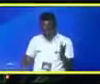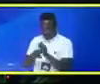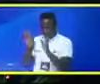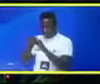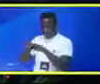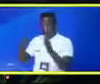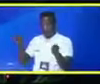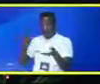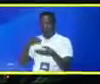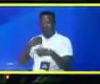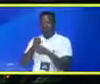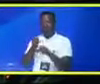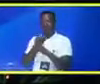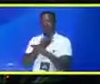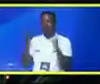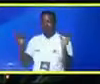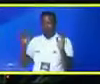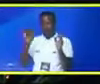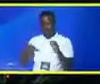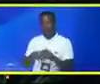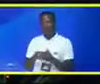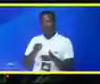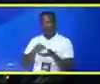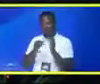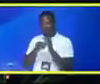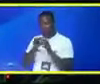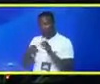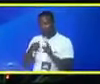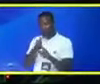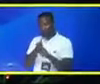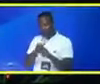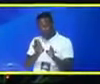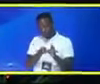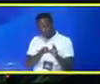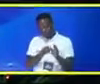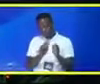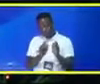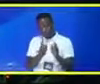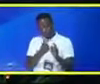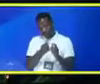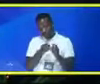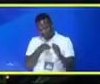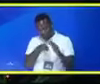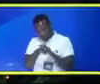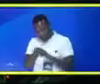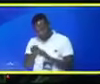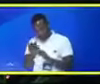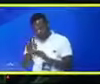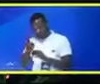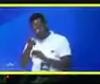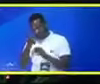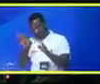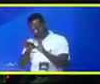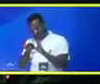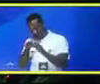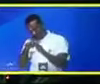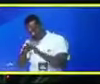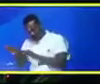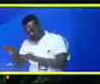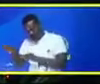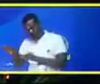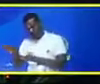That is what spells complete liberty. The Bible says he passed the first door and the second door. Are we